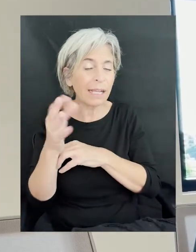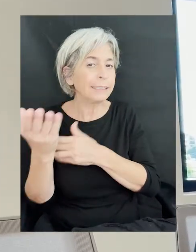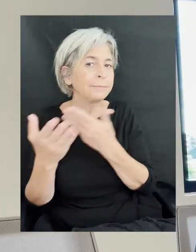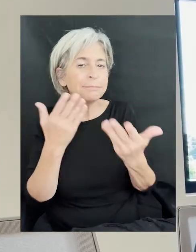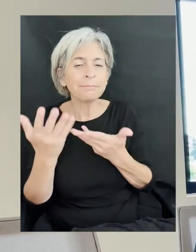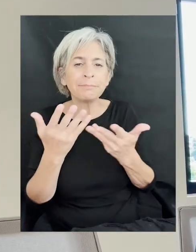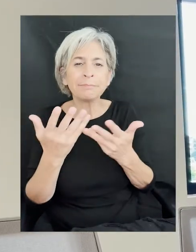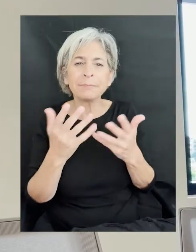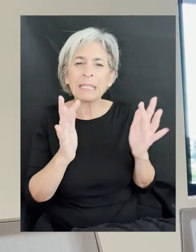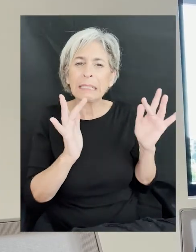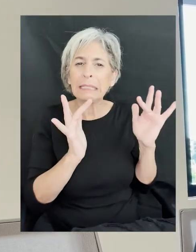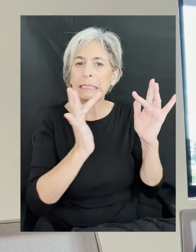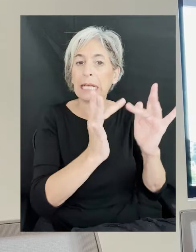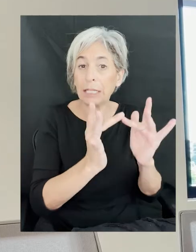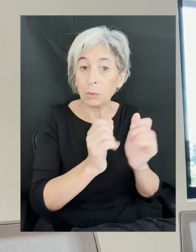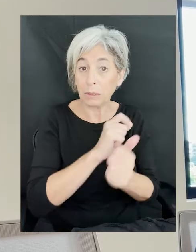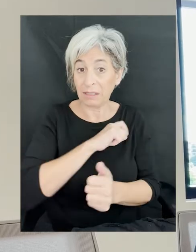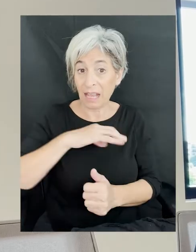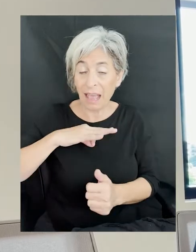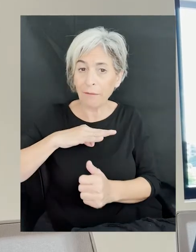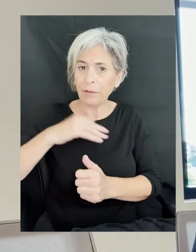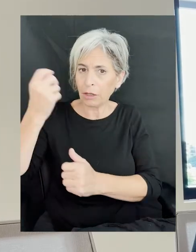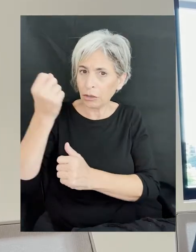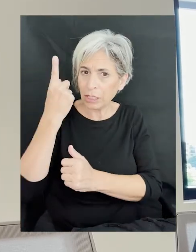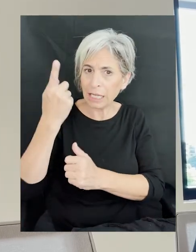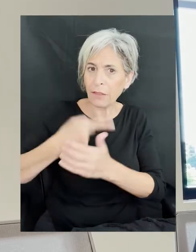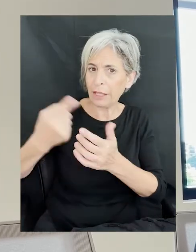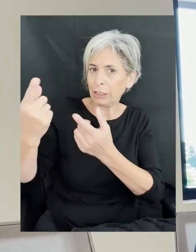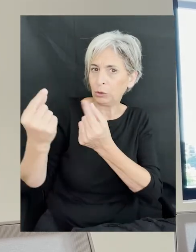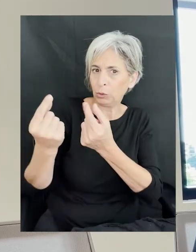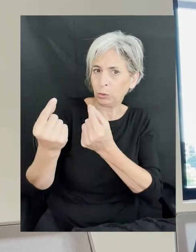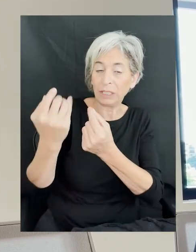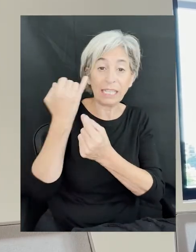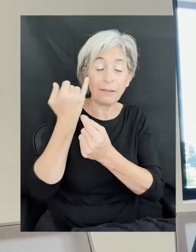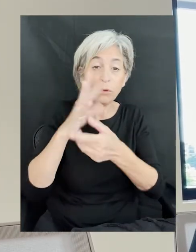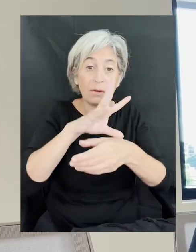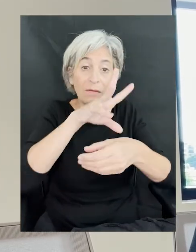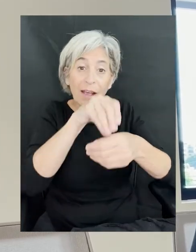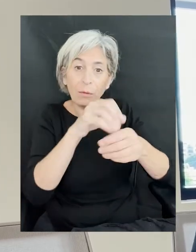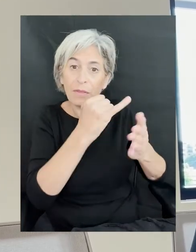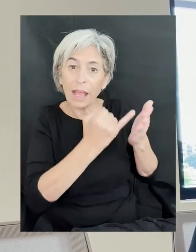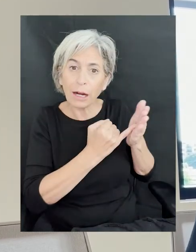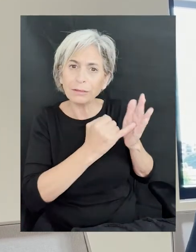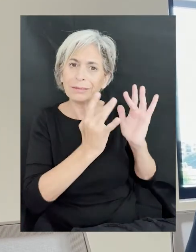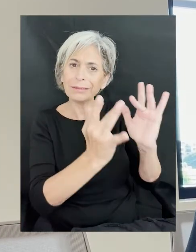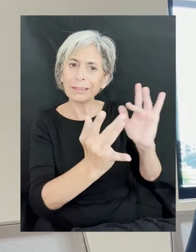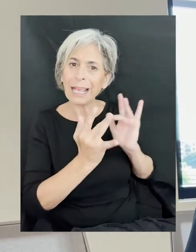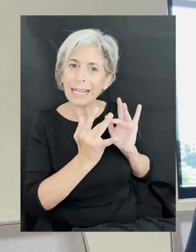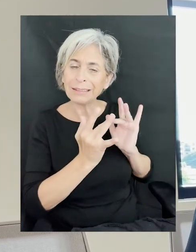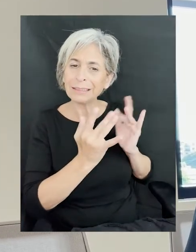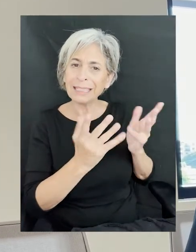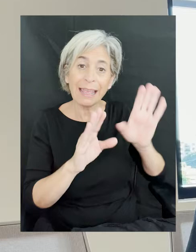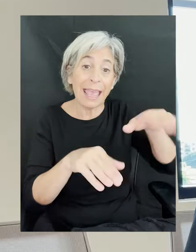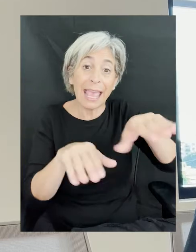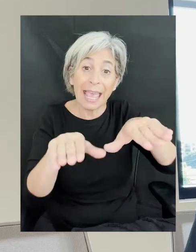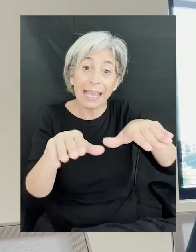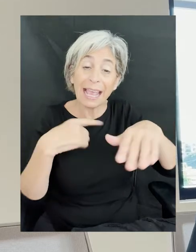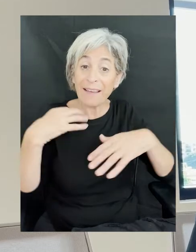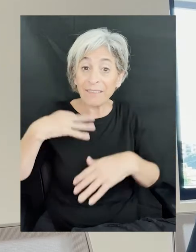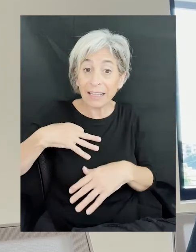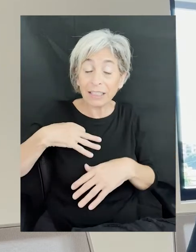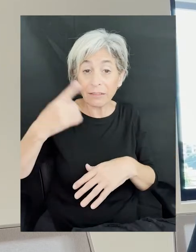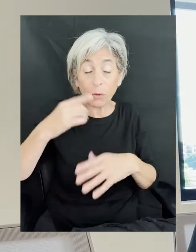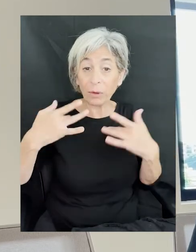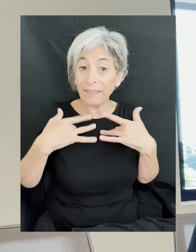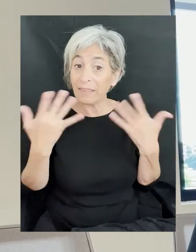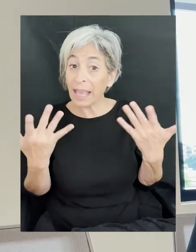to get in touch with the staff and what they do and work with them. If you're in the arts, to reach out and to say, hey, could I volunteer